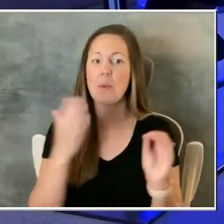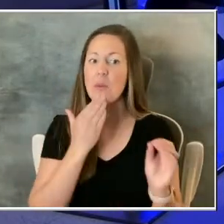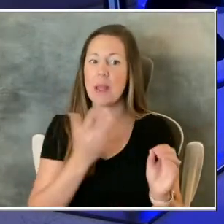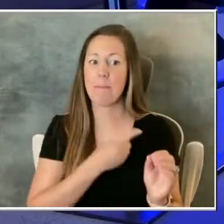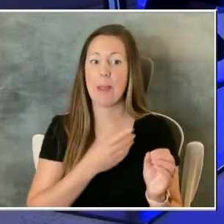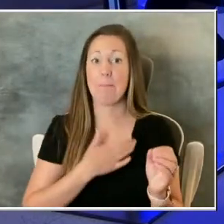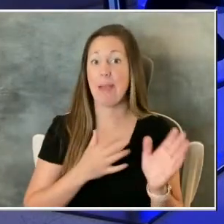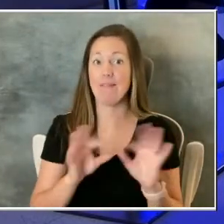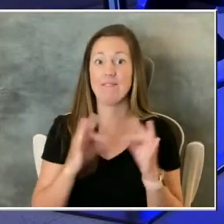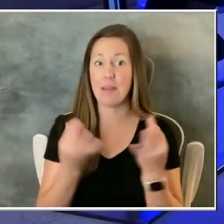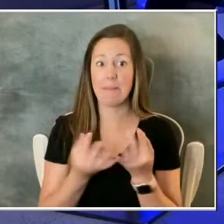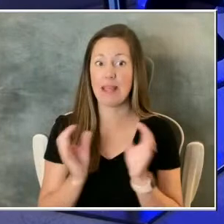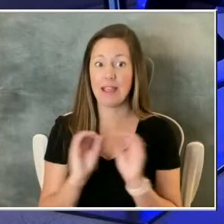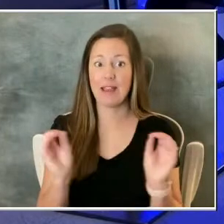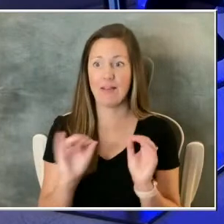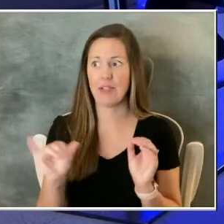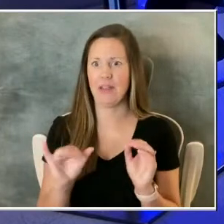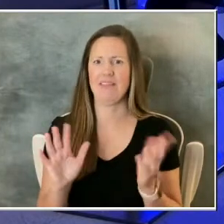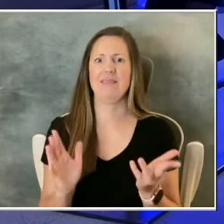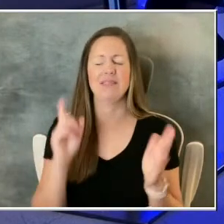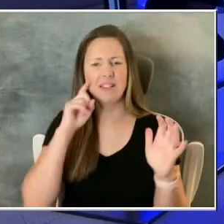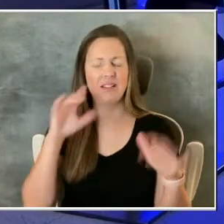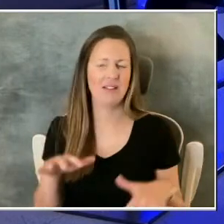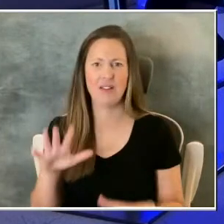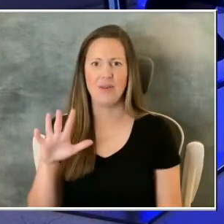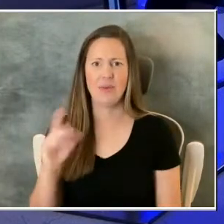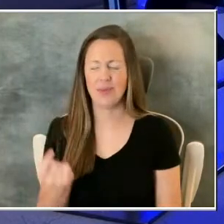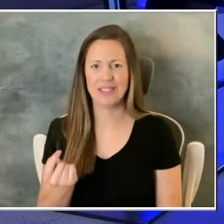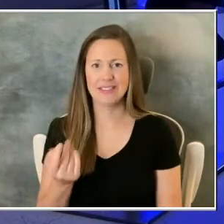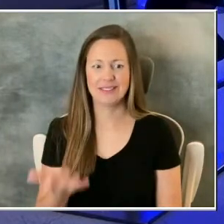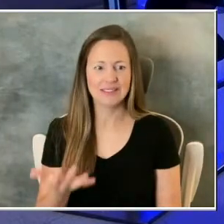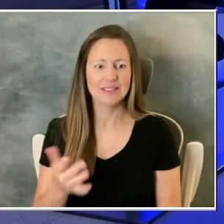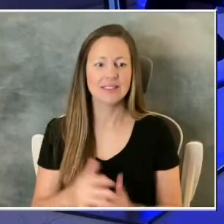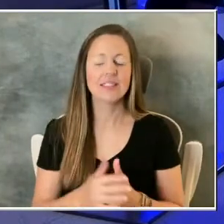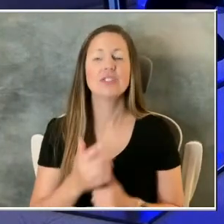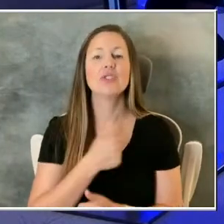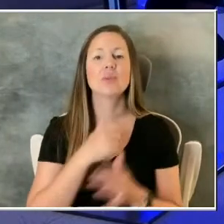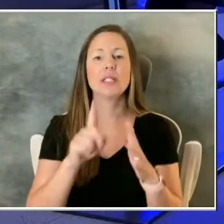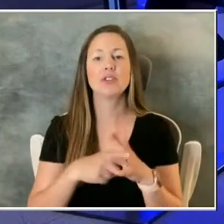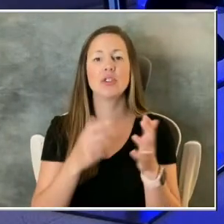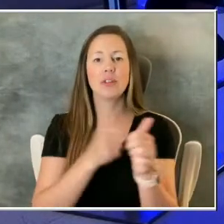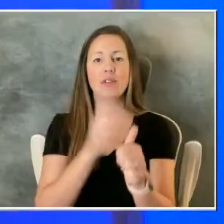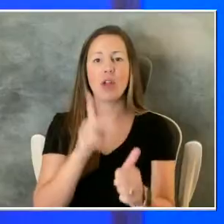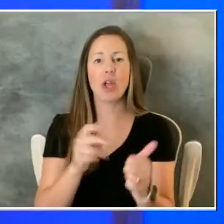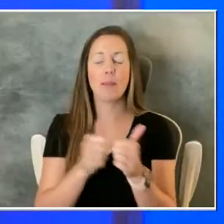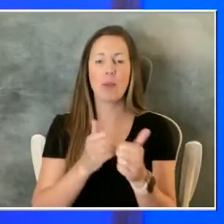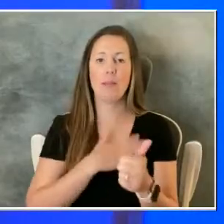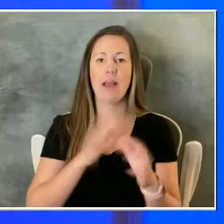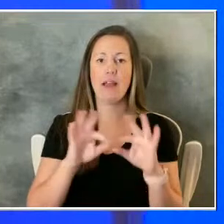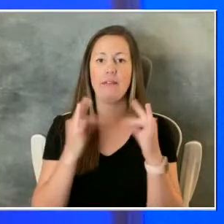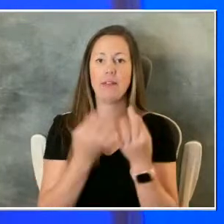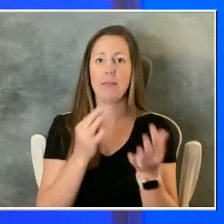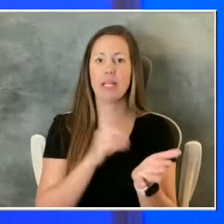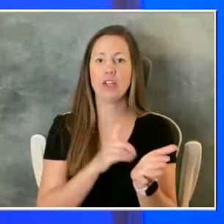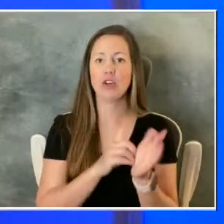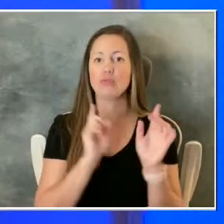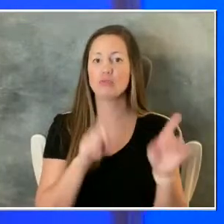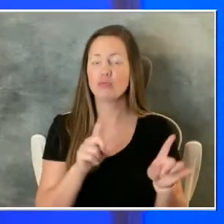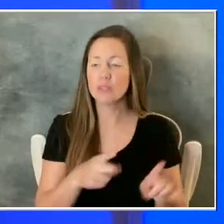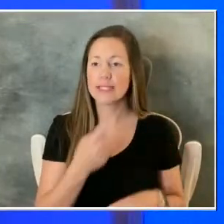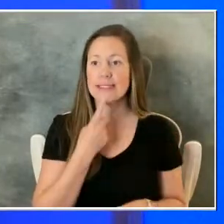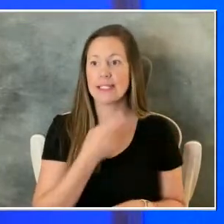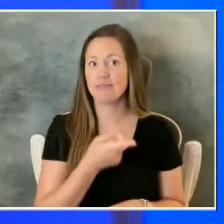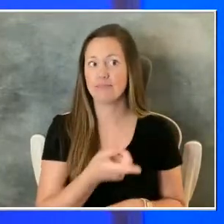thought, what? You know? And so I started following up with my regular practitioner. I said, well, this is what I was told at the